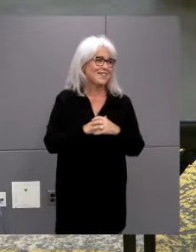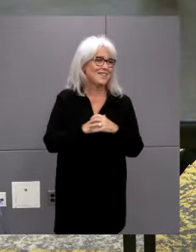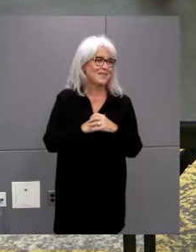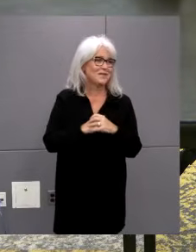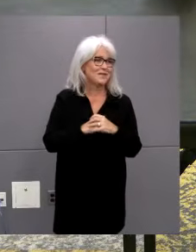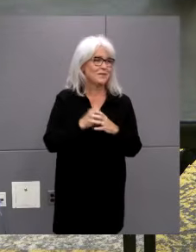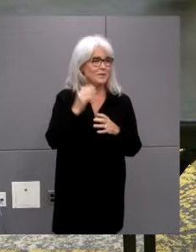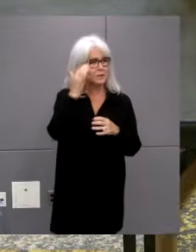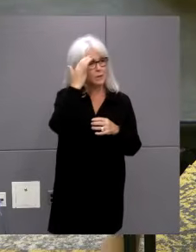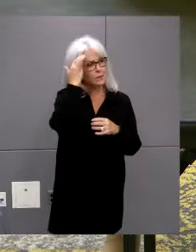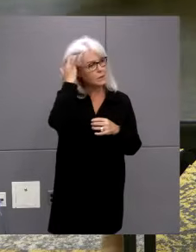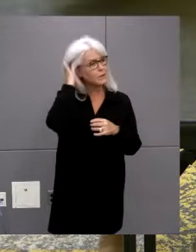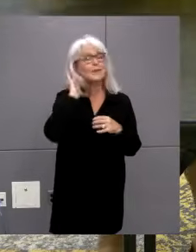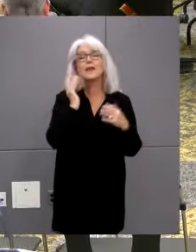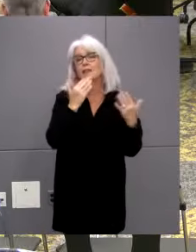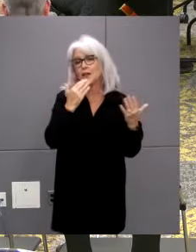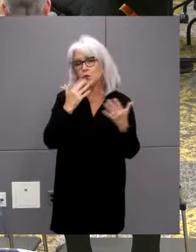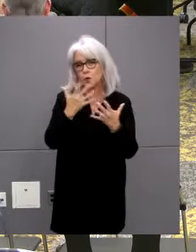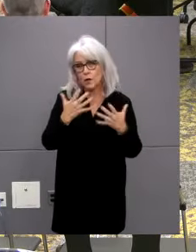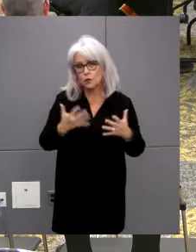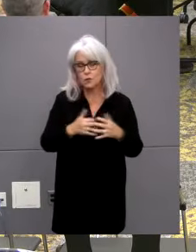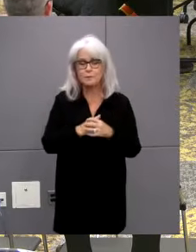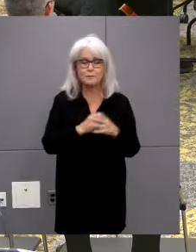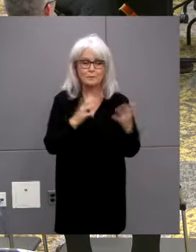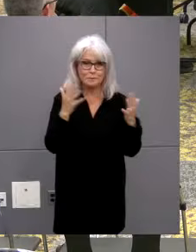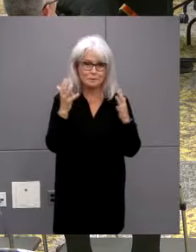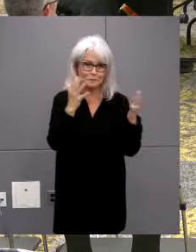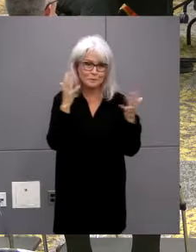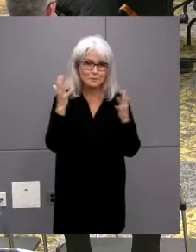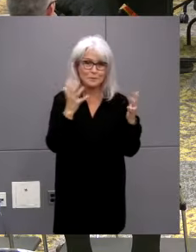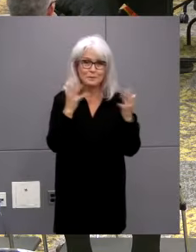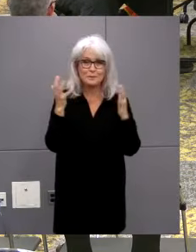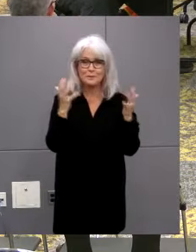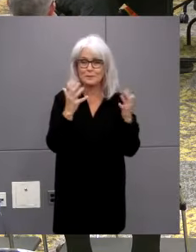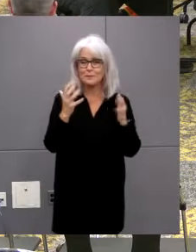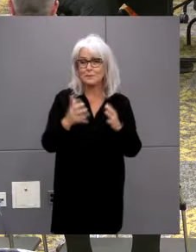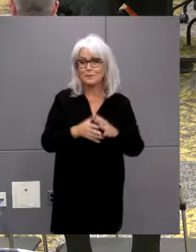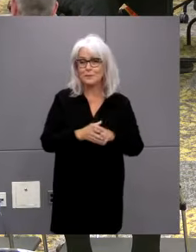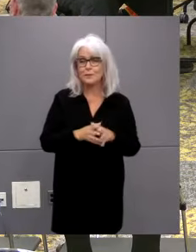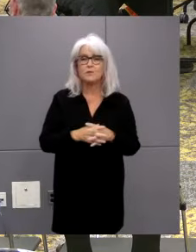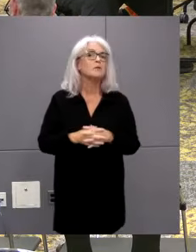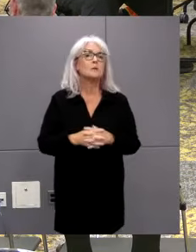Well deserved. Thank you so much. It's been a joy to have you on the council.